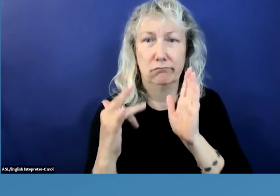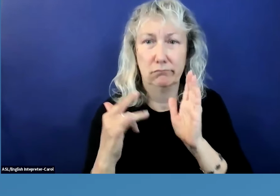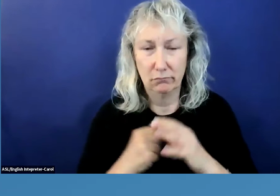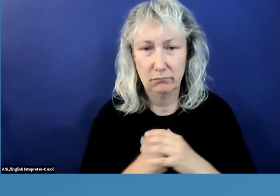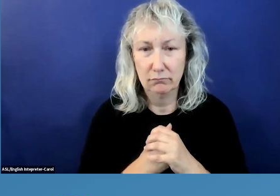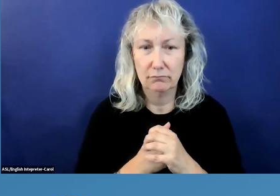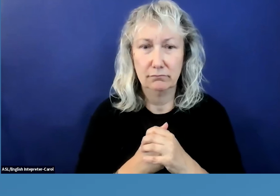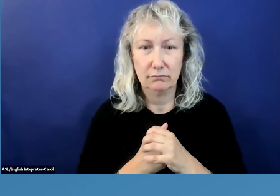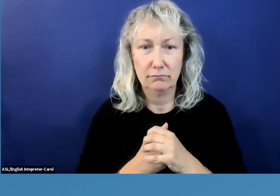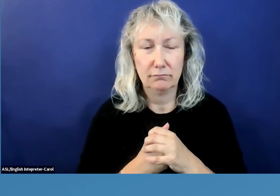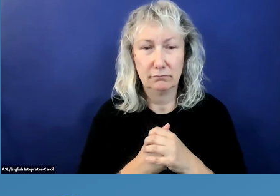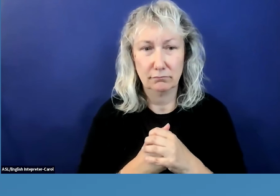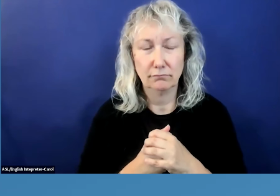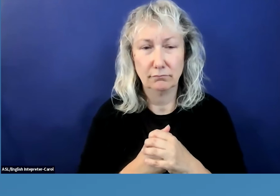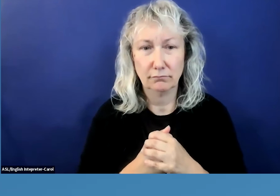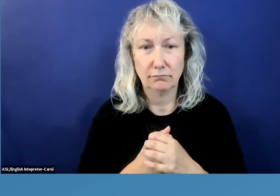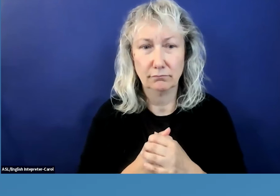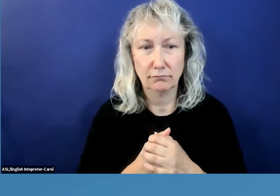getting caught up in a scam.